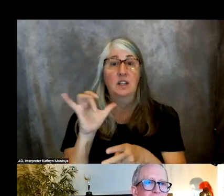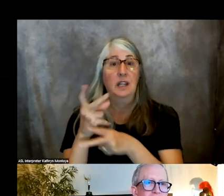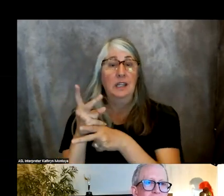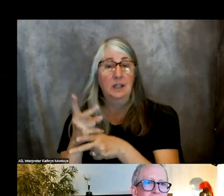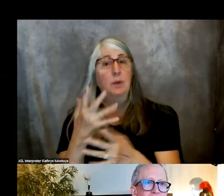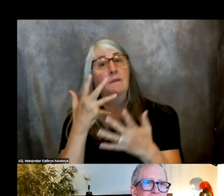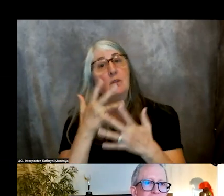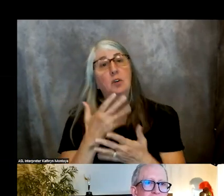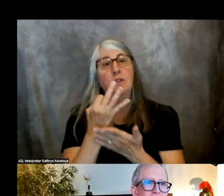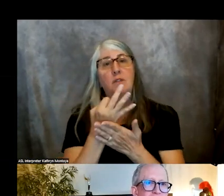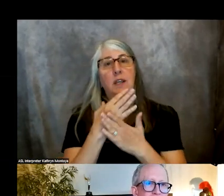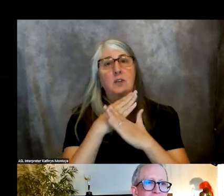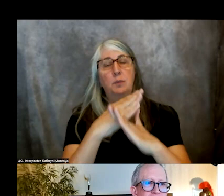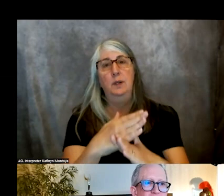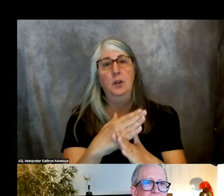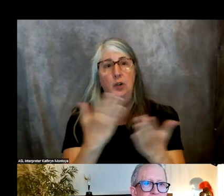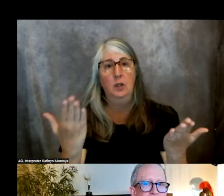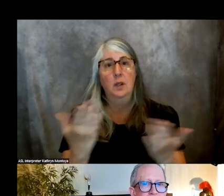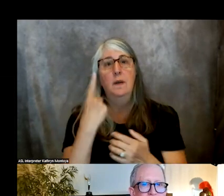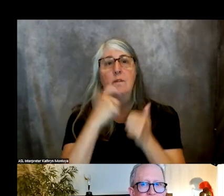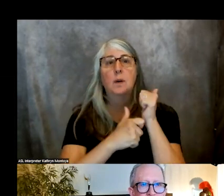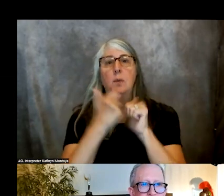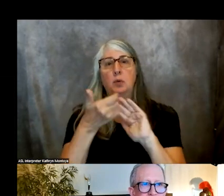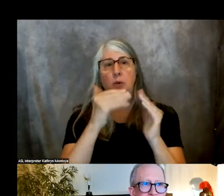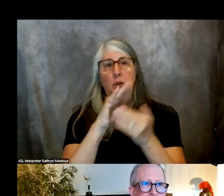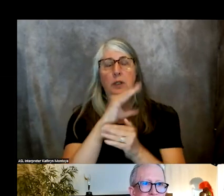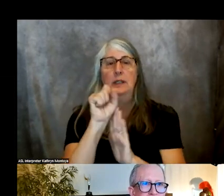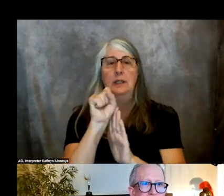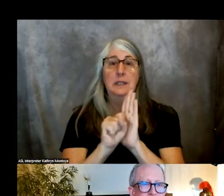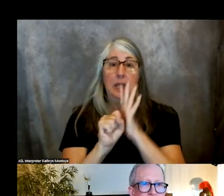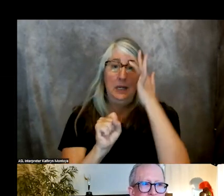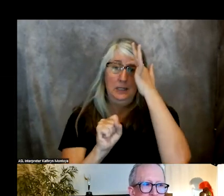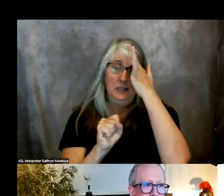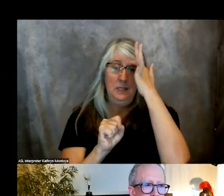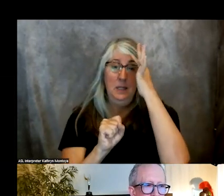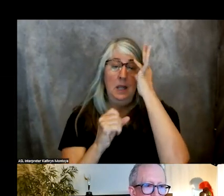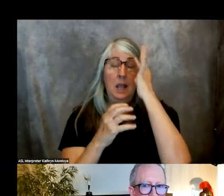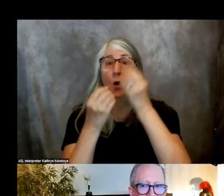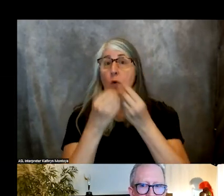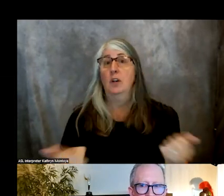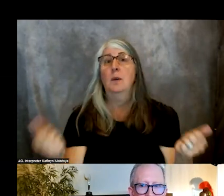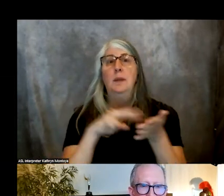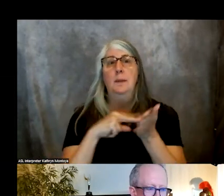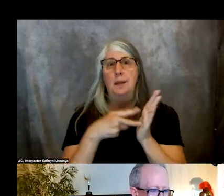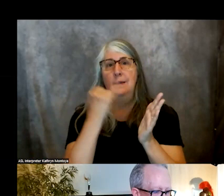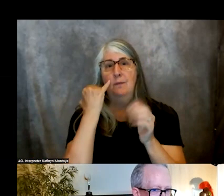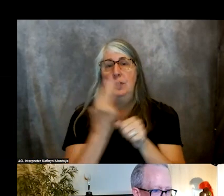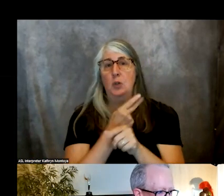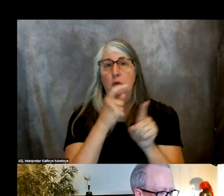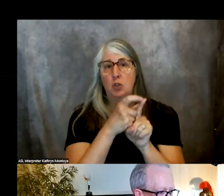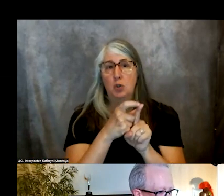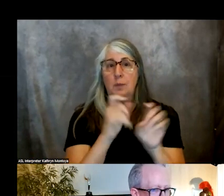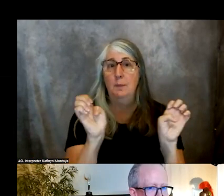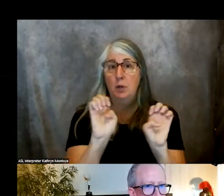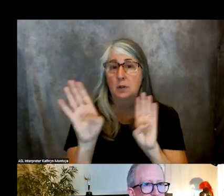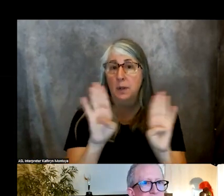there's a financial barrier that exists for most communities and states. And overcoming it does mean, whether we use the term emergency